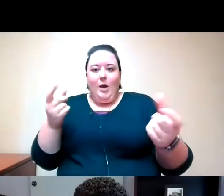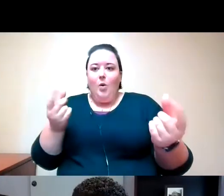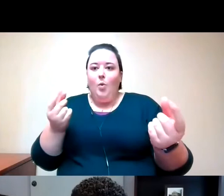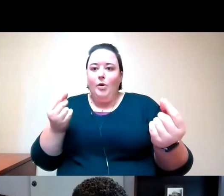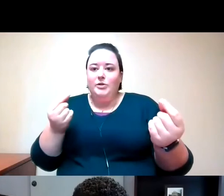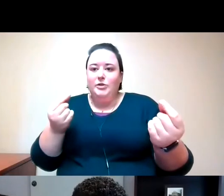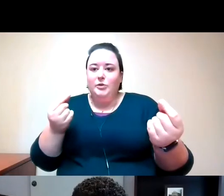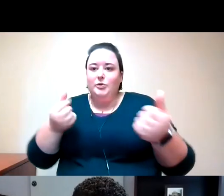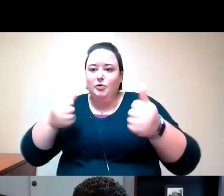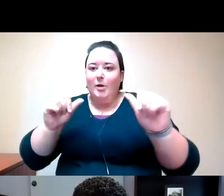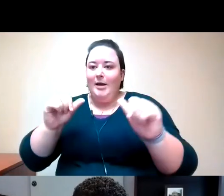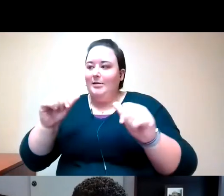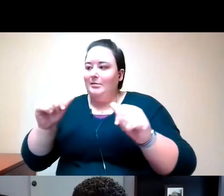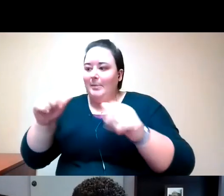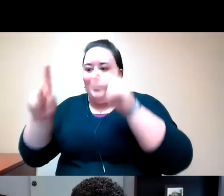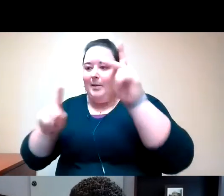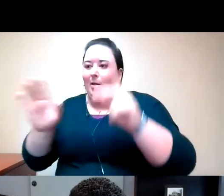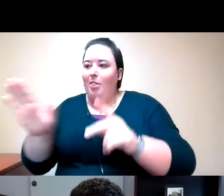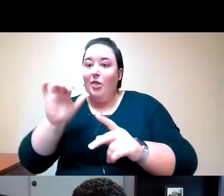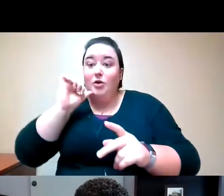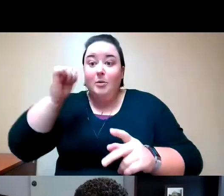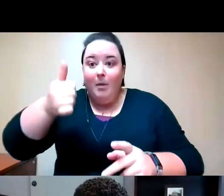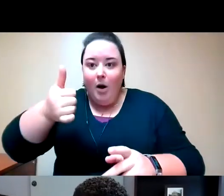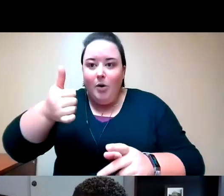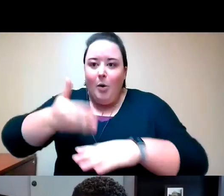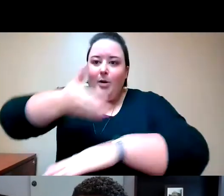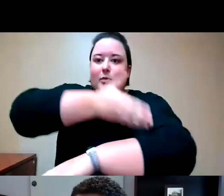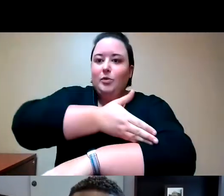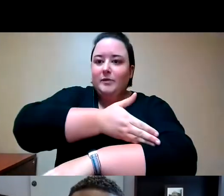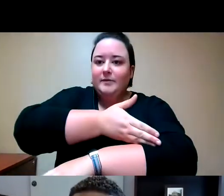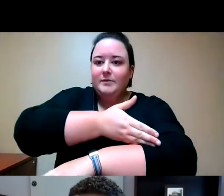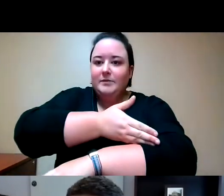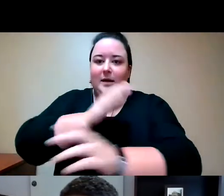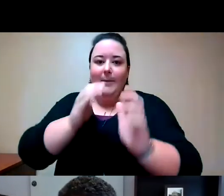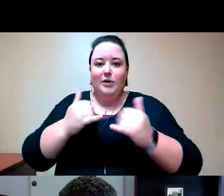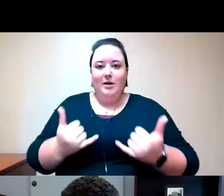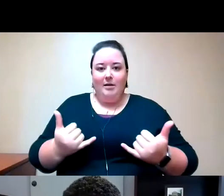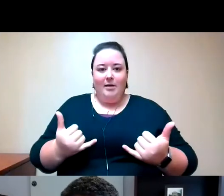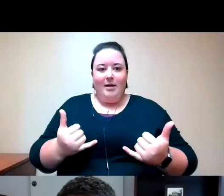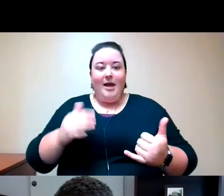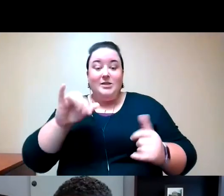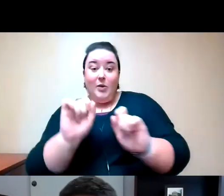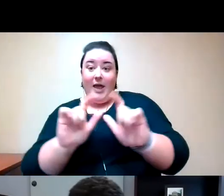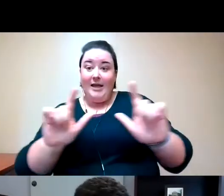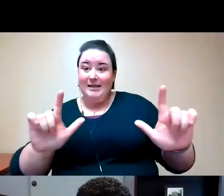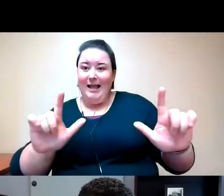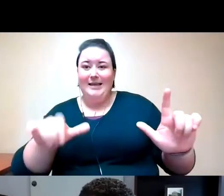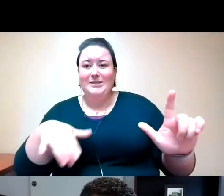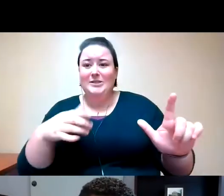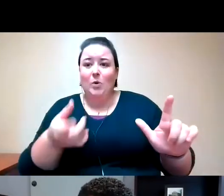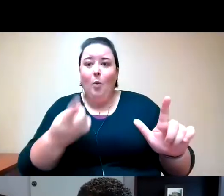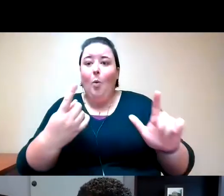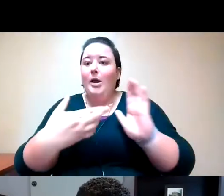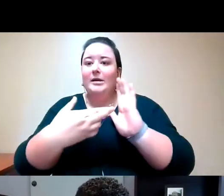better than their yesterday? I show this slide because this was just one of the examples of resources that were provided to